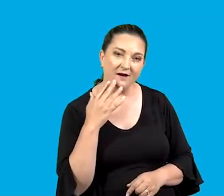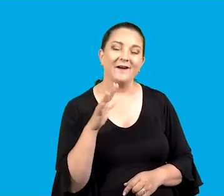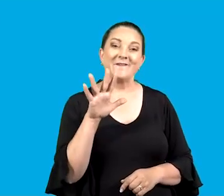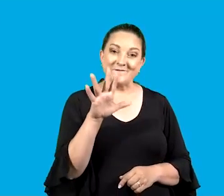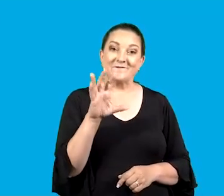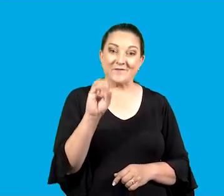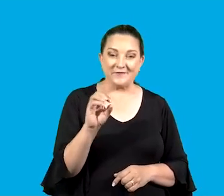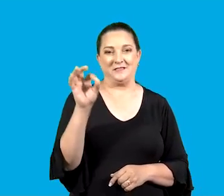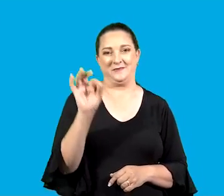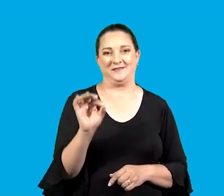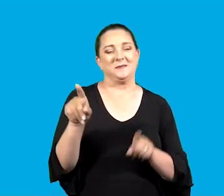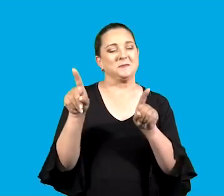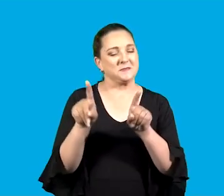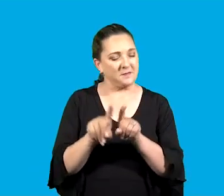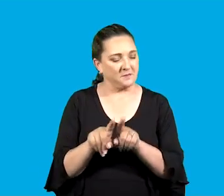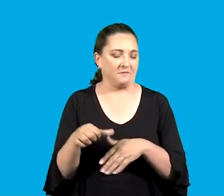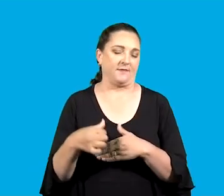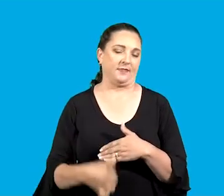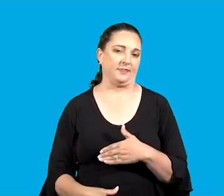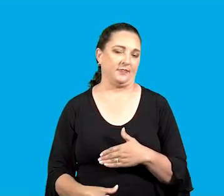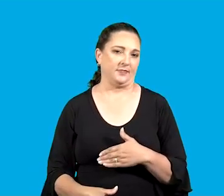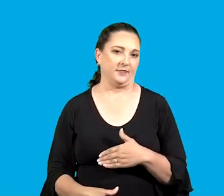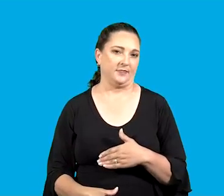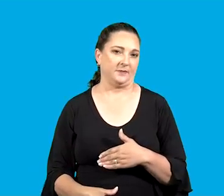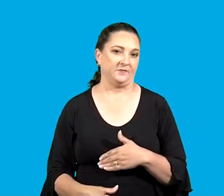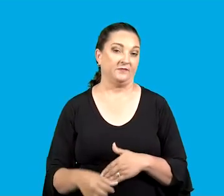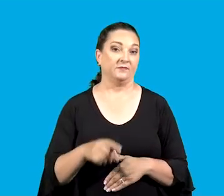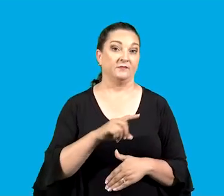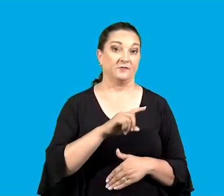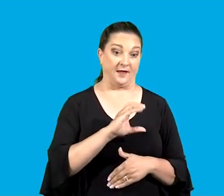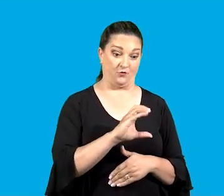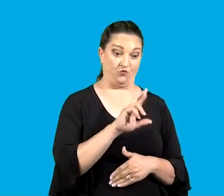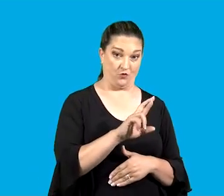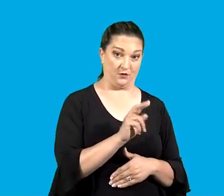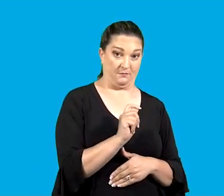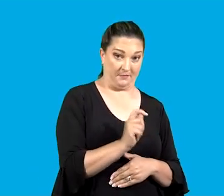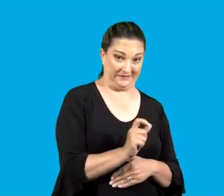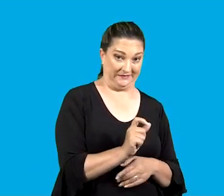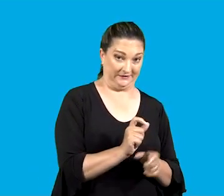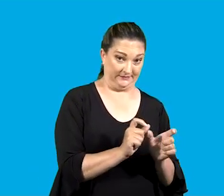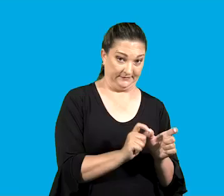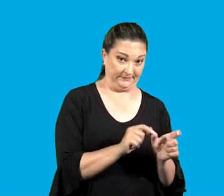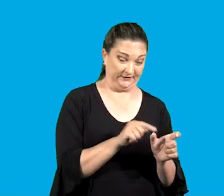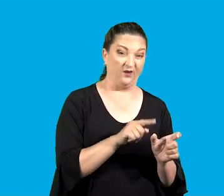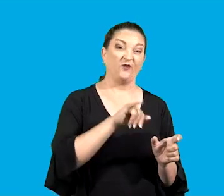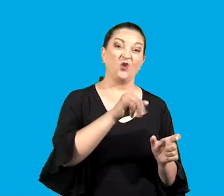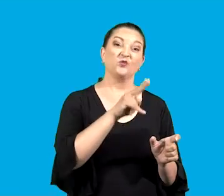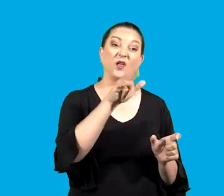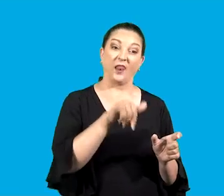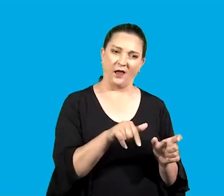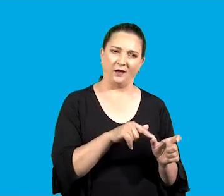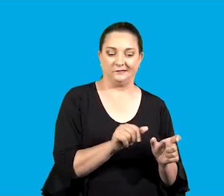in the month of purchase. So the credit purchases in July, I will pay how